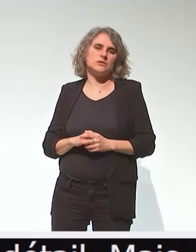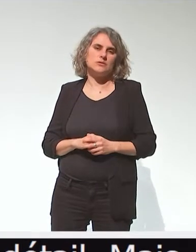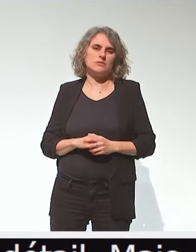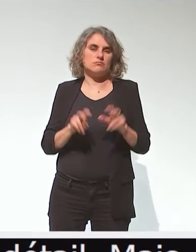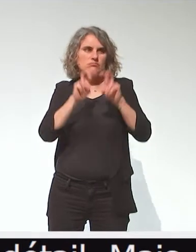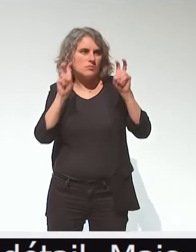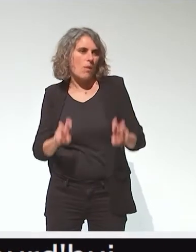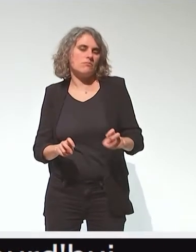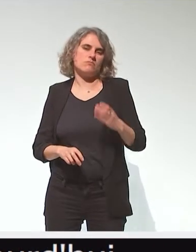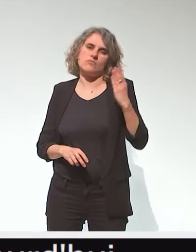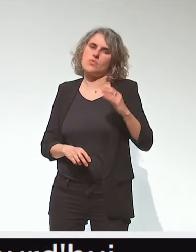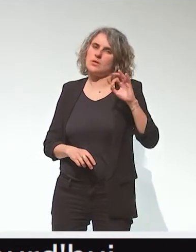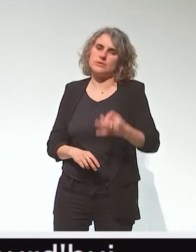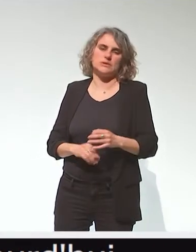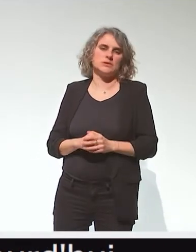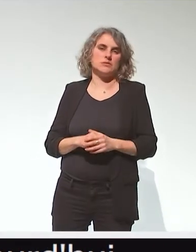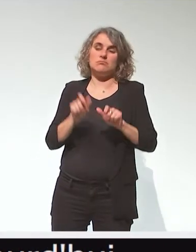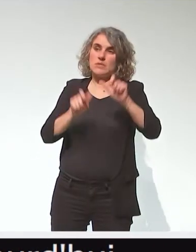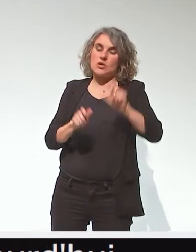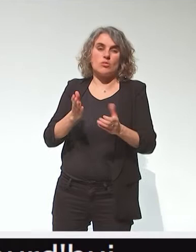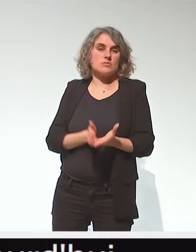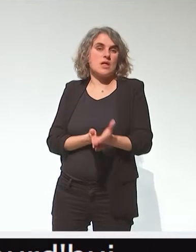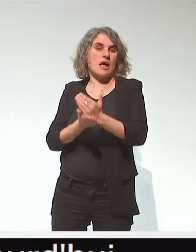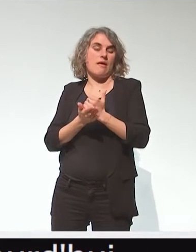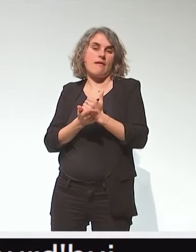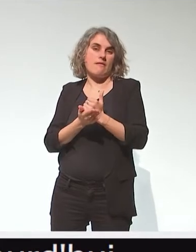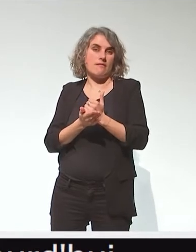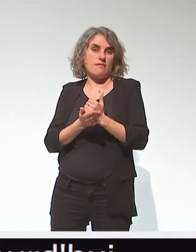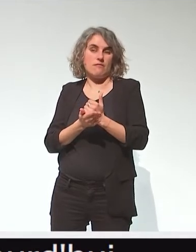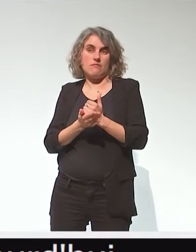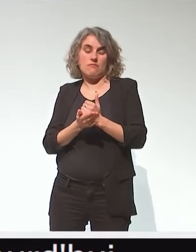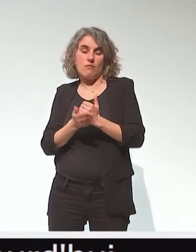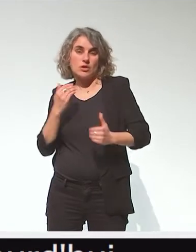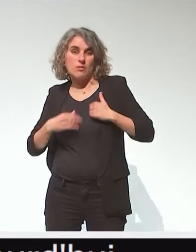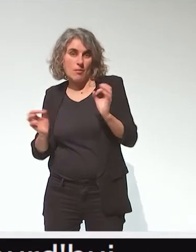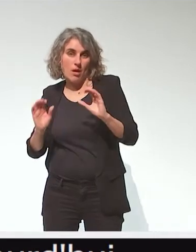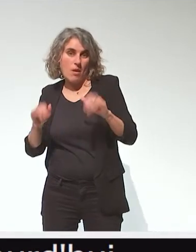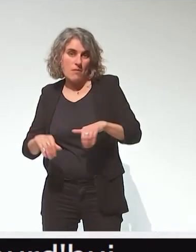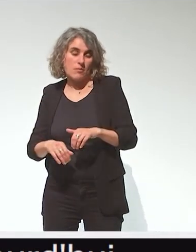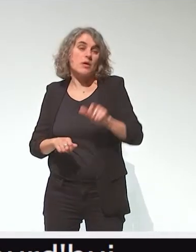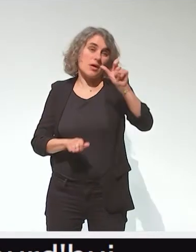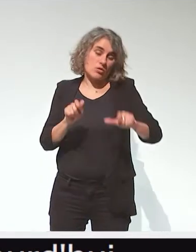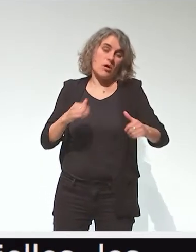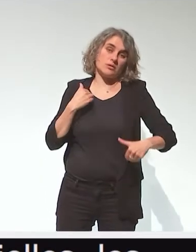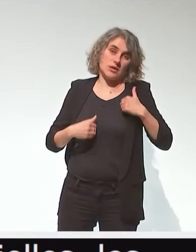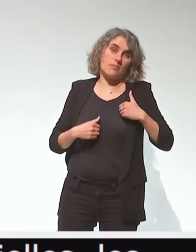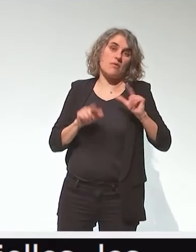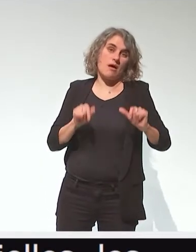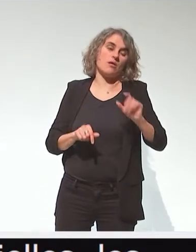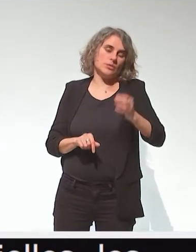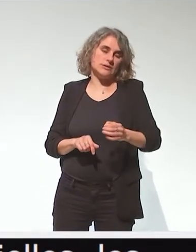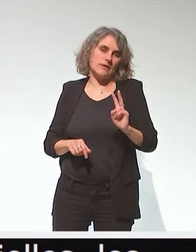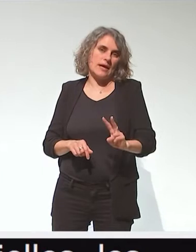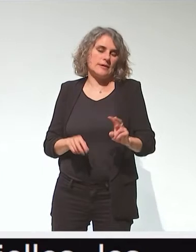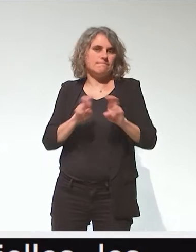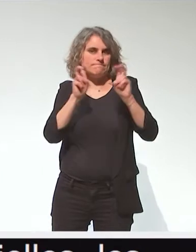qualifications are crucial, skills. This is true for employees without a handicap, and of course more so